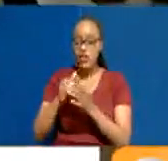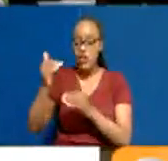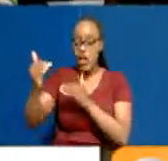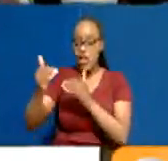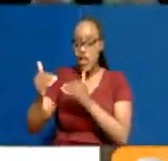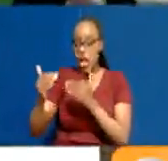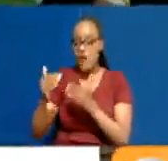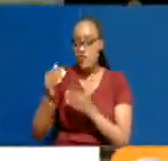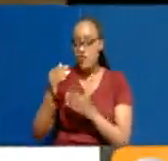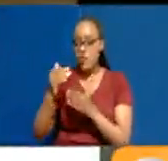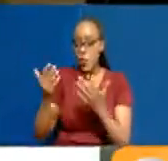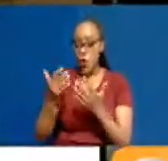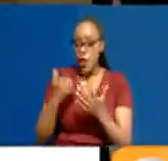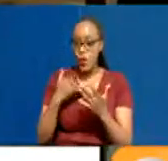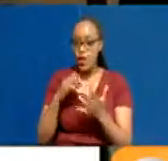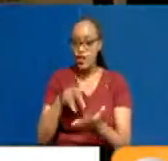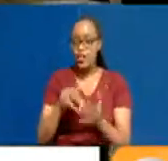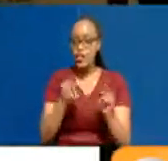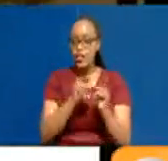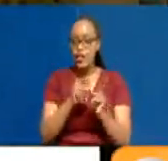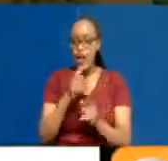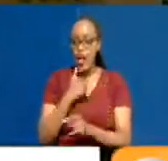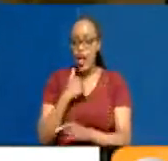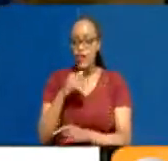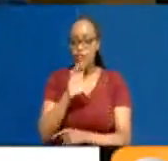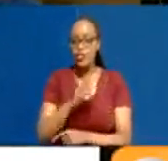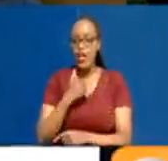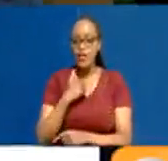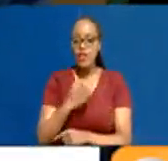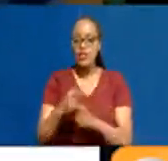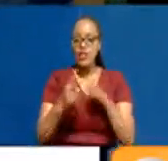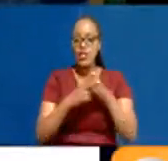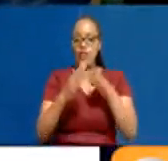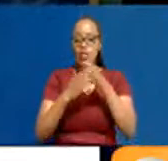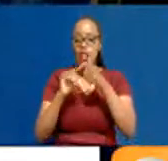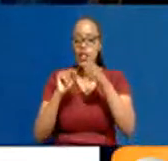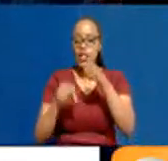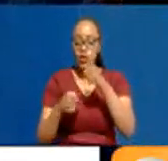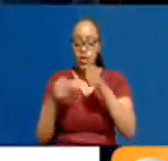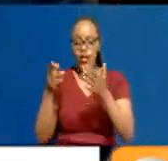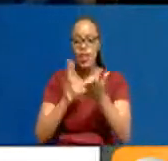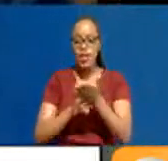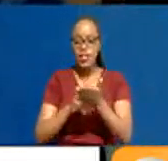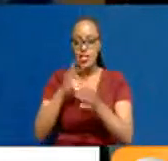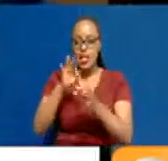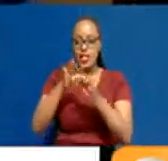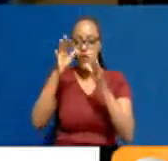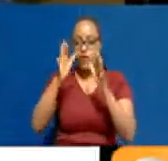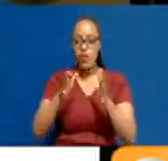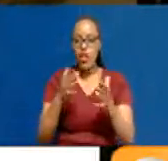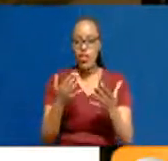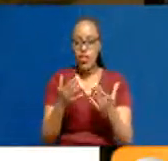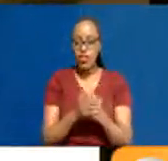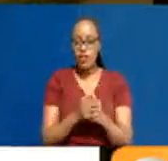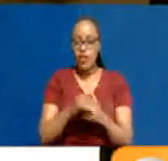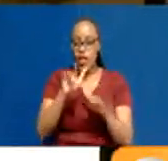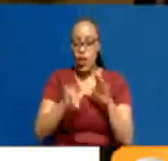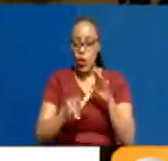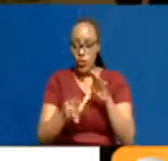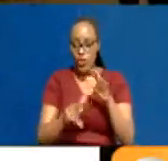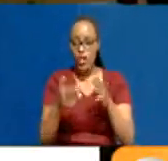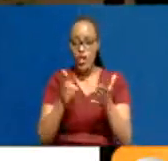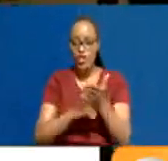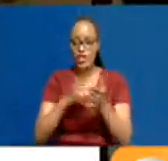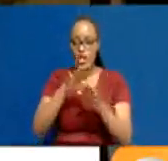where we are. Gatundu South constituency has 79,000 registered voters, actually the second lowest number of